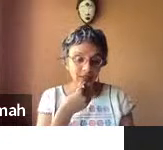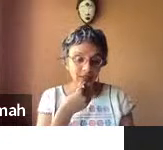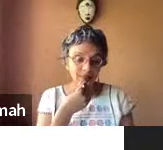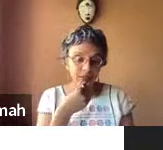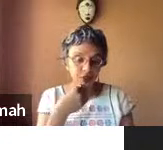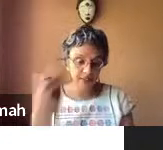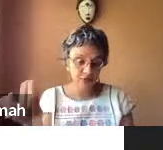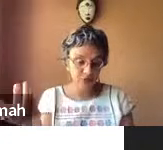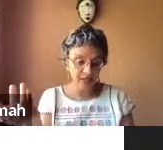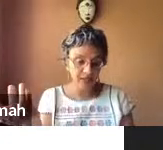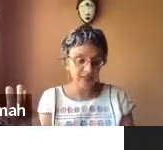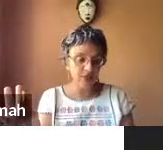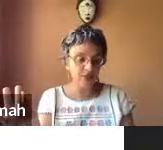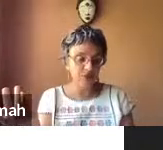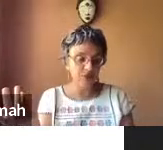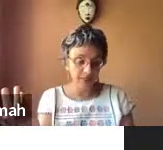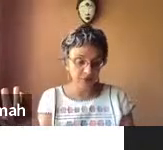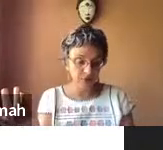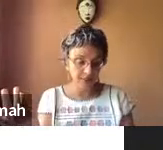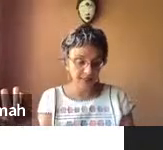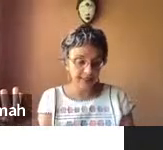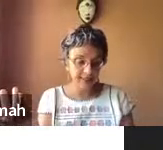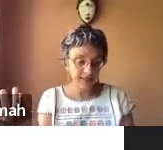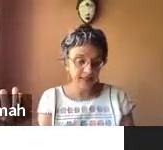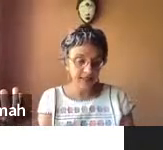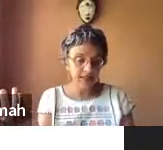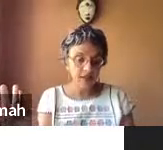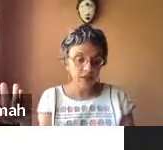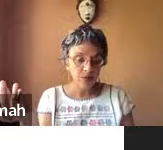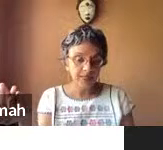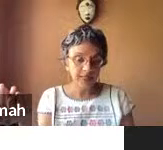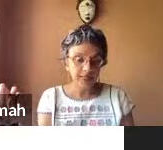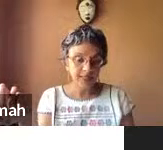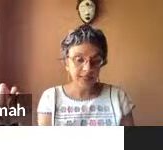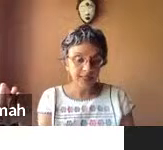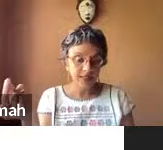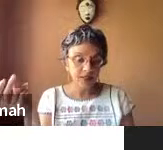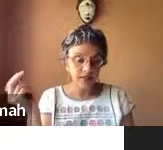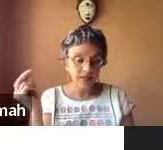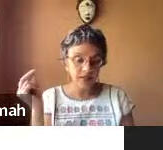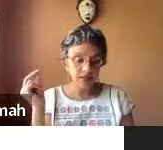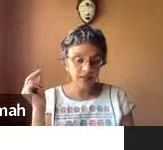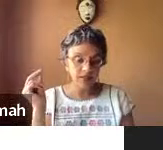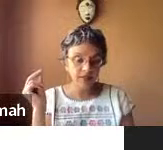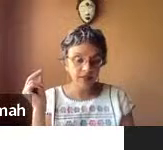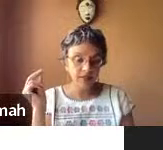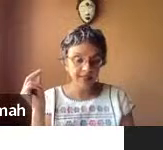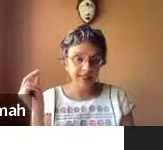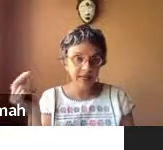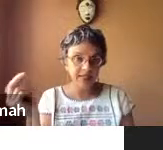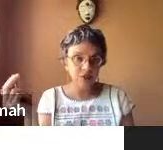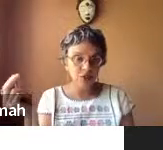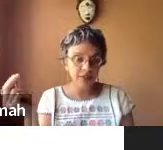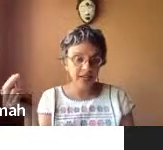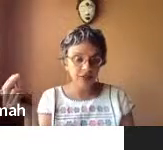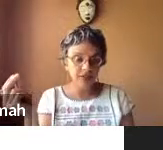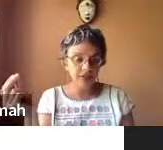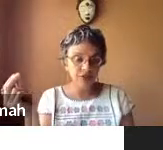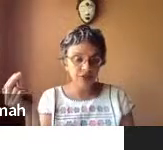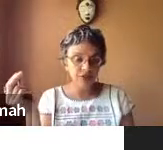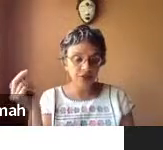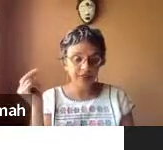Agriculture between 2000 and 2014, we see the expenditure